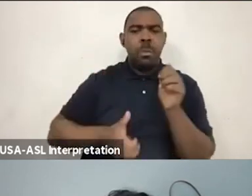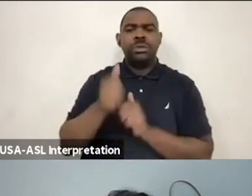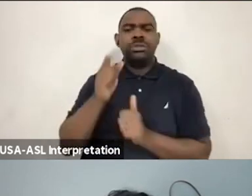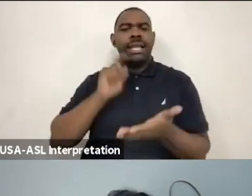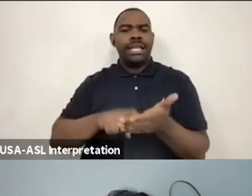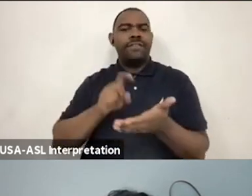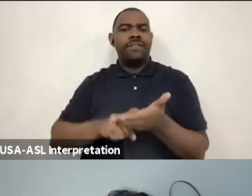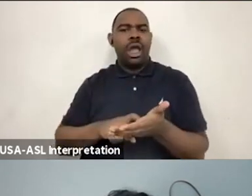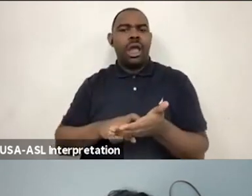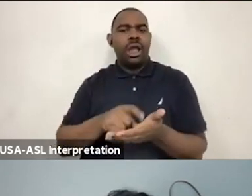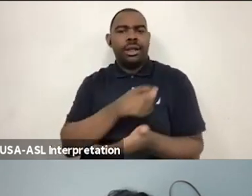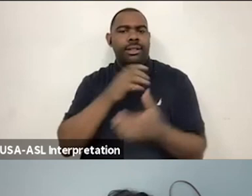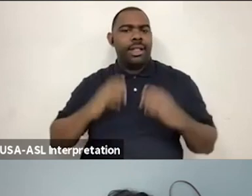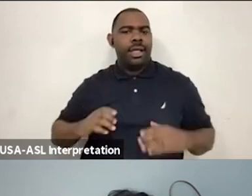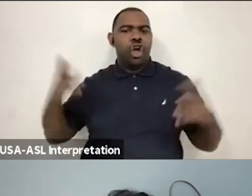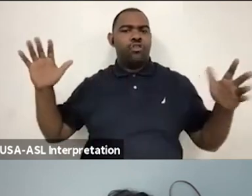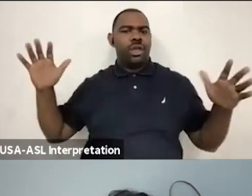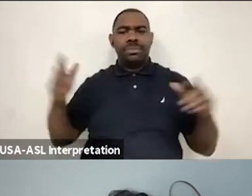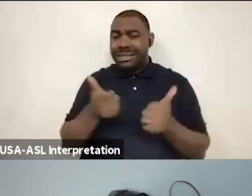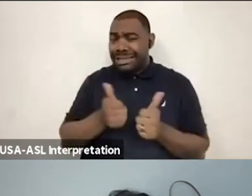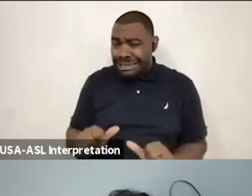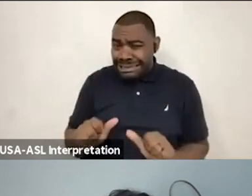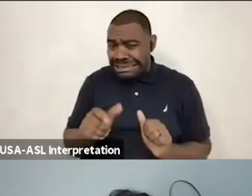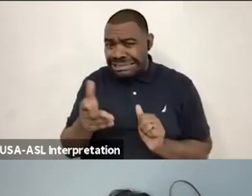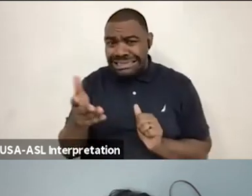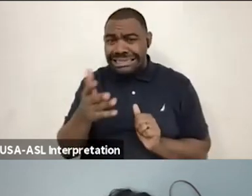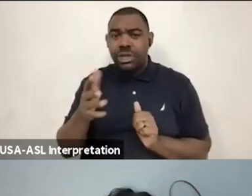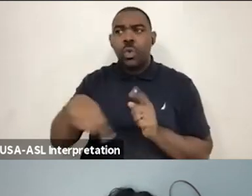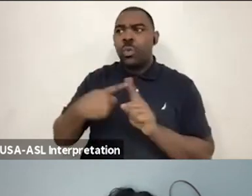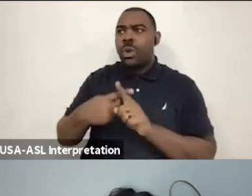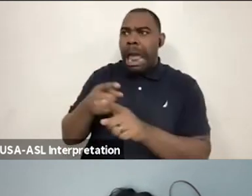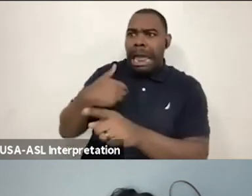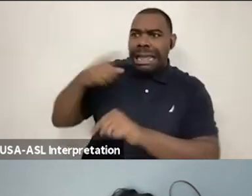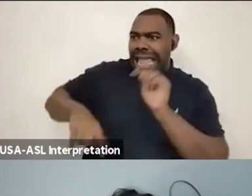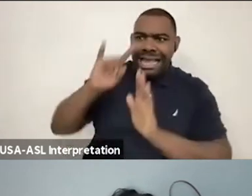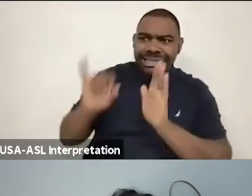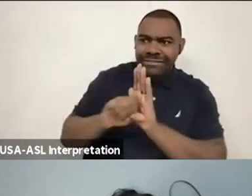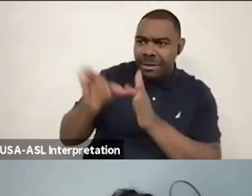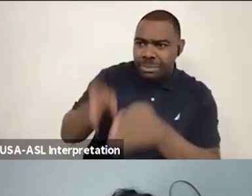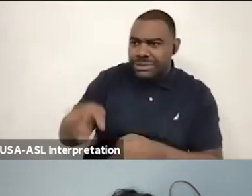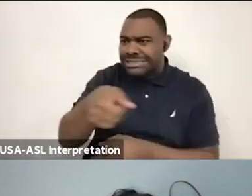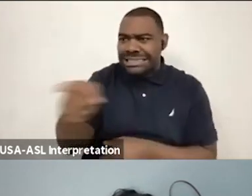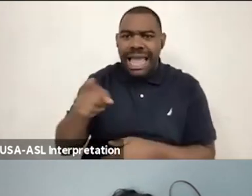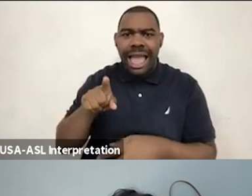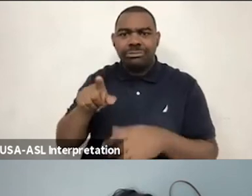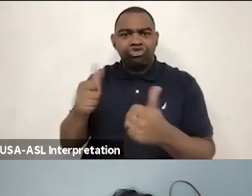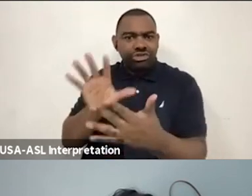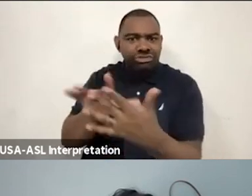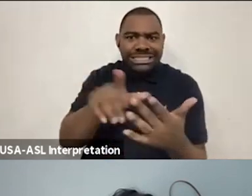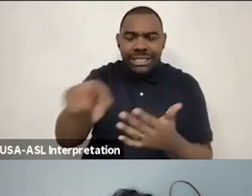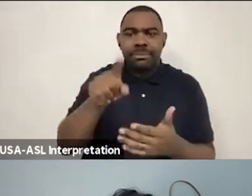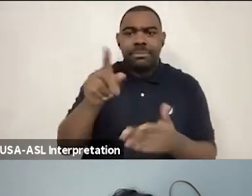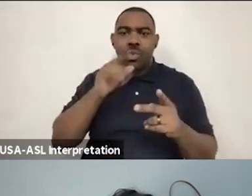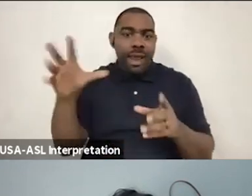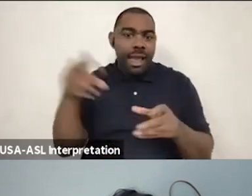there are mostly identified clientele already. Any tips for when you are struggling to identify and reach the community veterans who